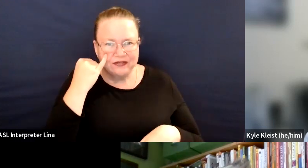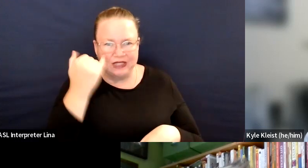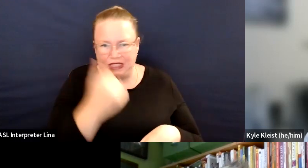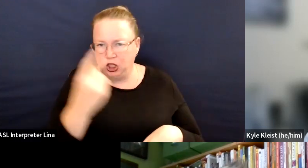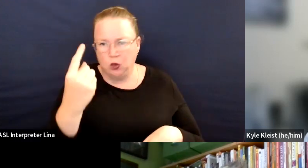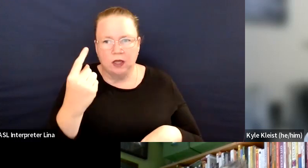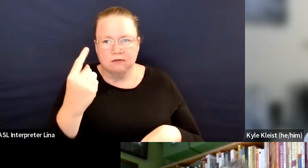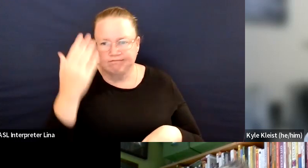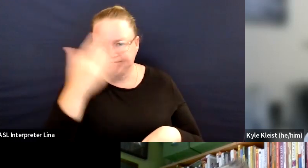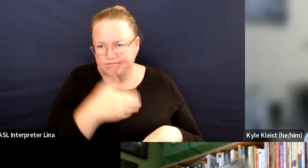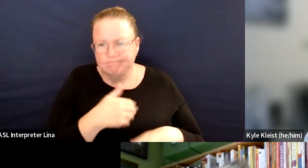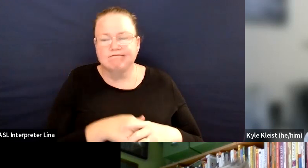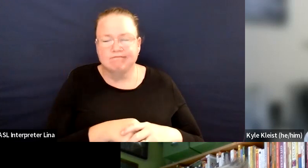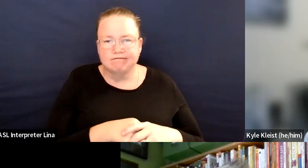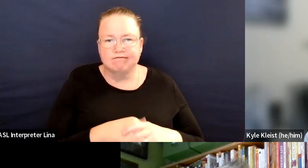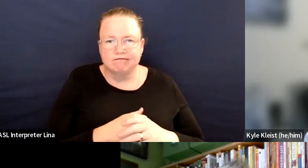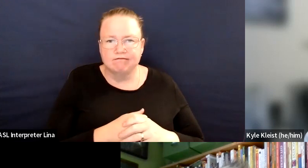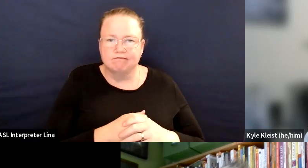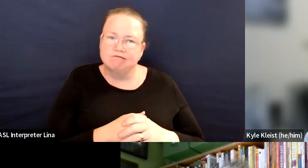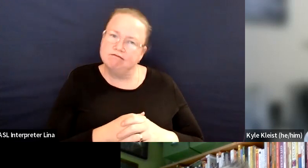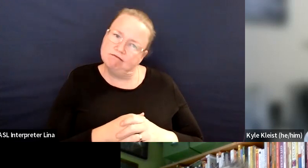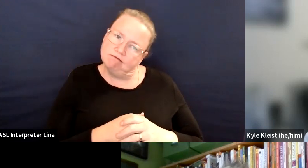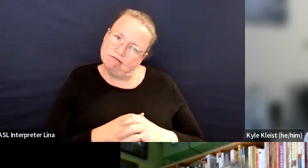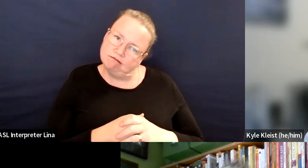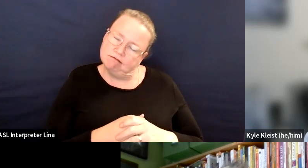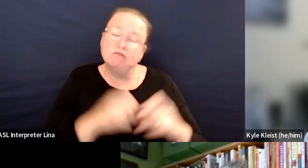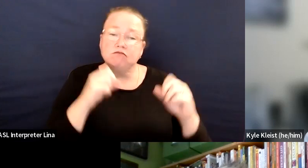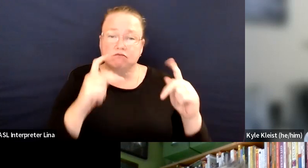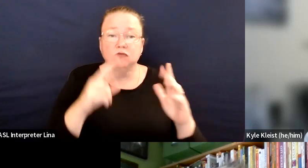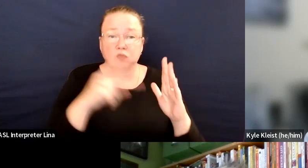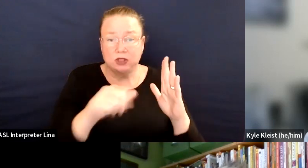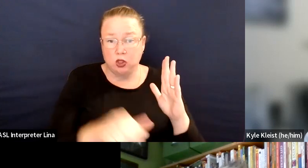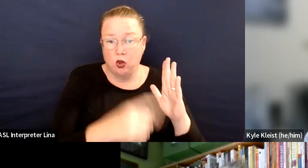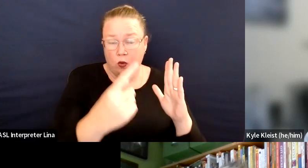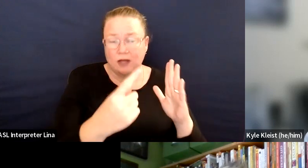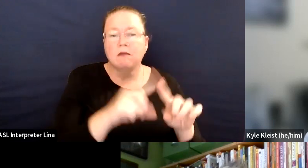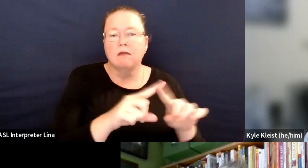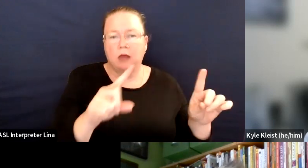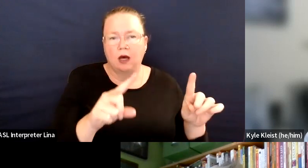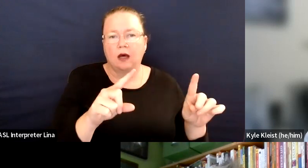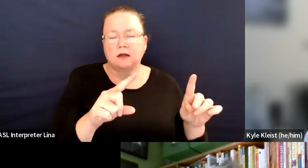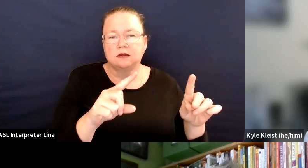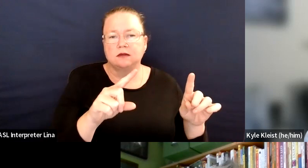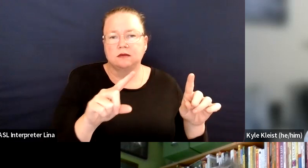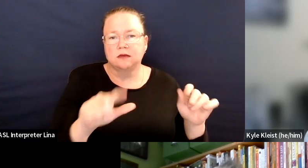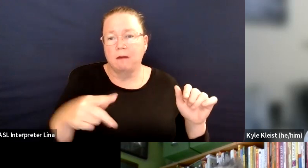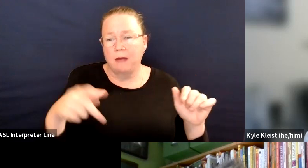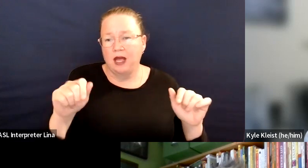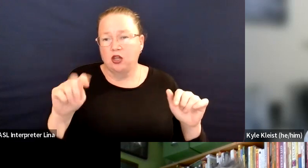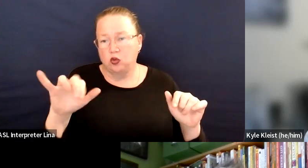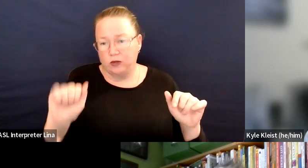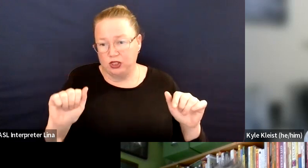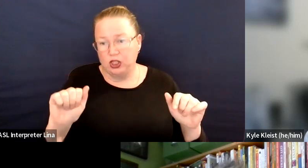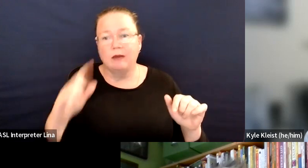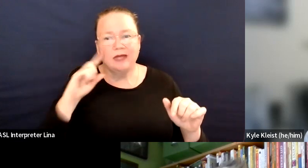anyone wasn't keeping up. All right, I'll read the rest of the chat, but we'll go to Patricia, so